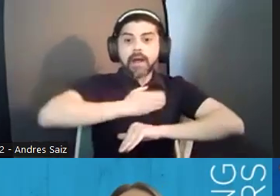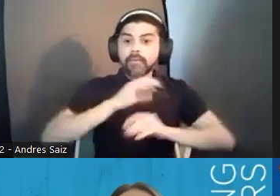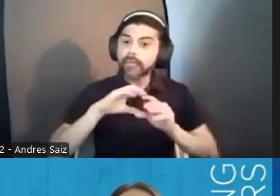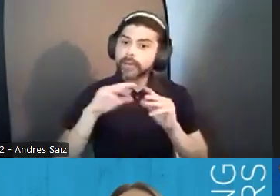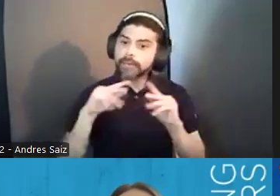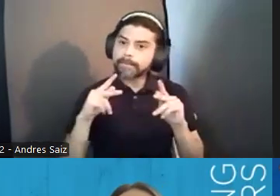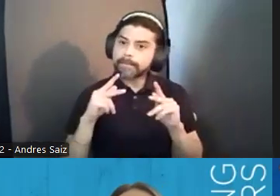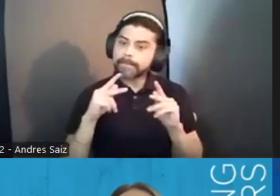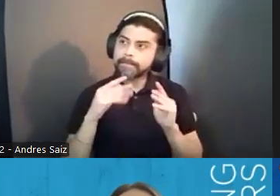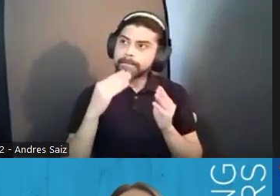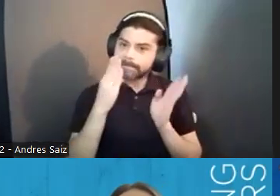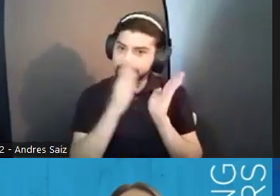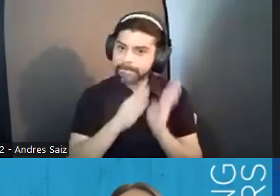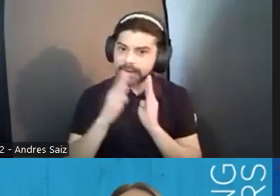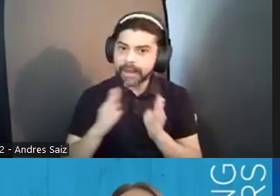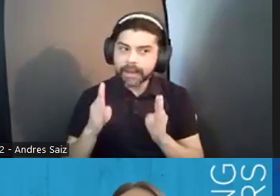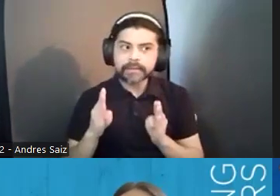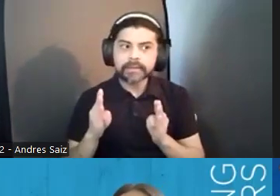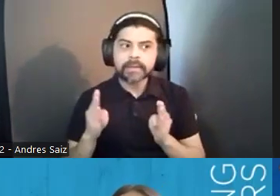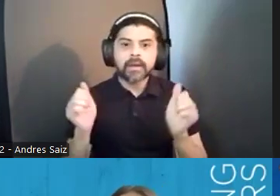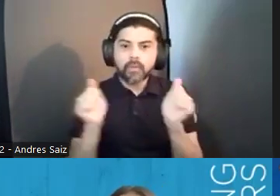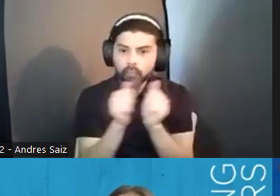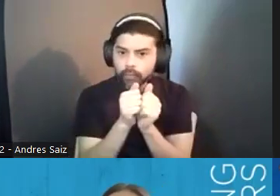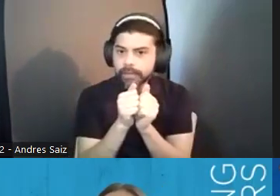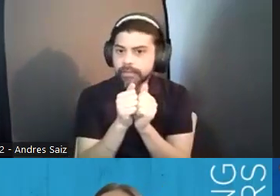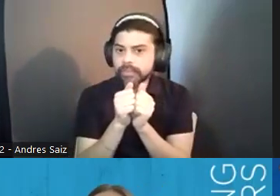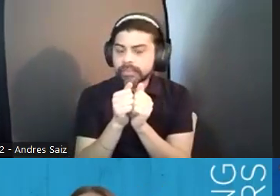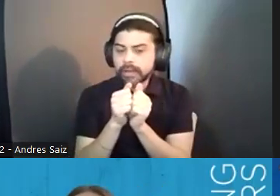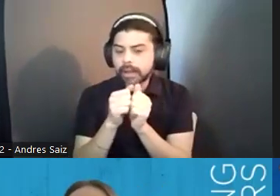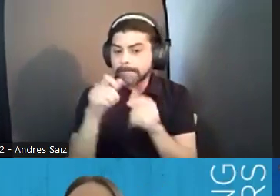this time with our demographics.